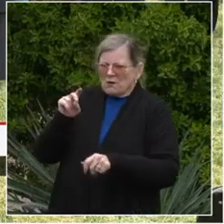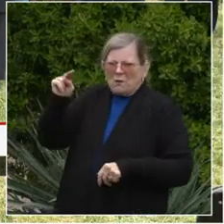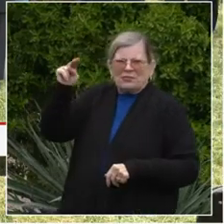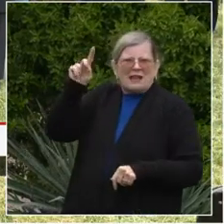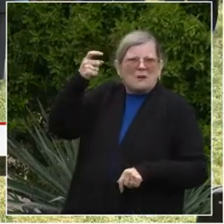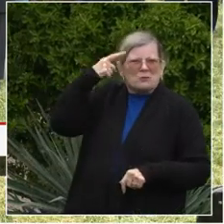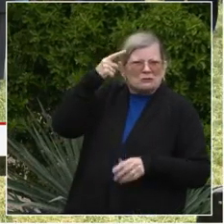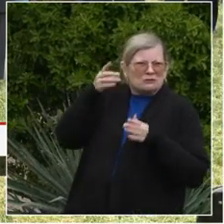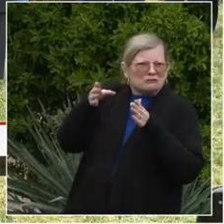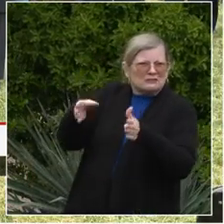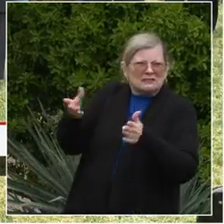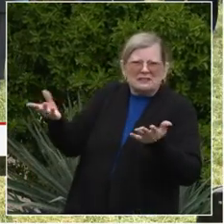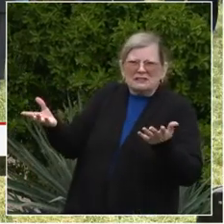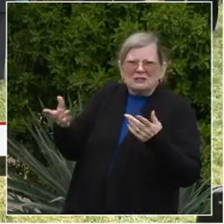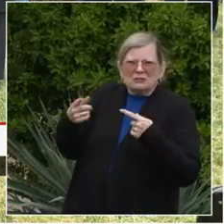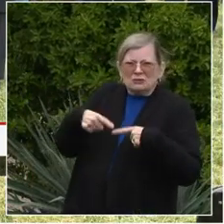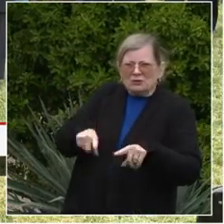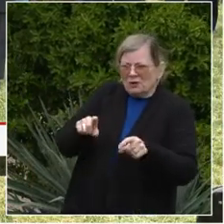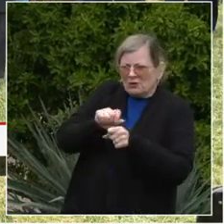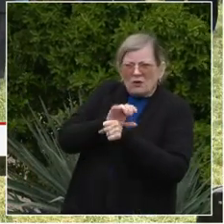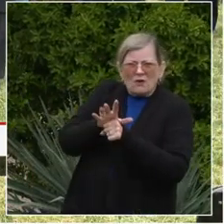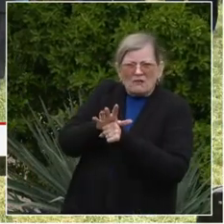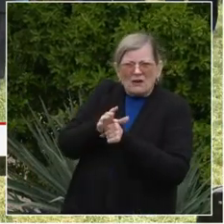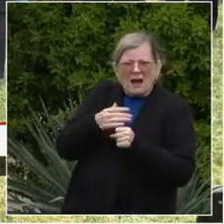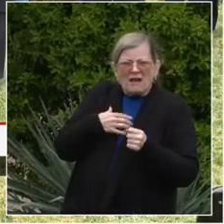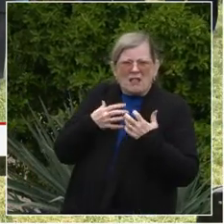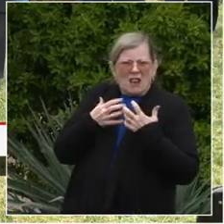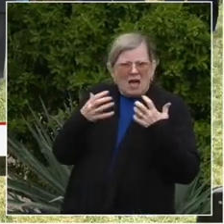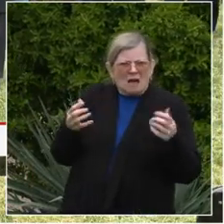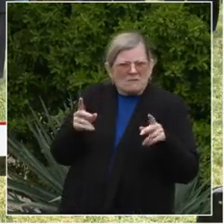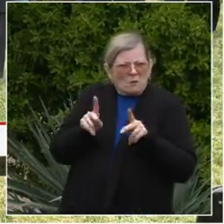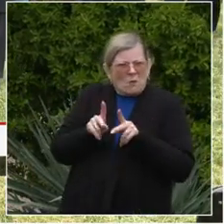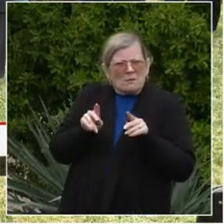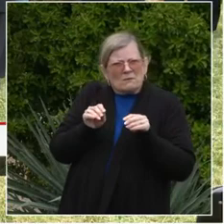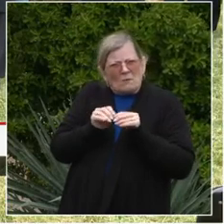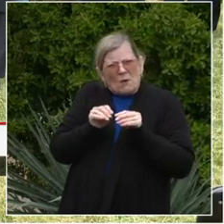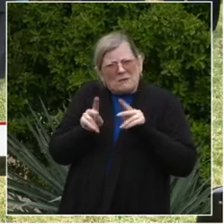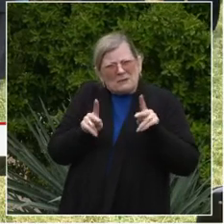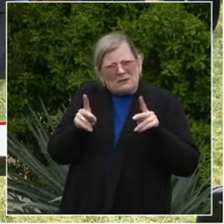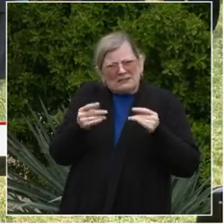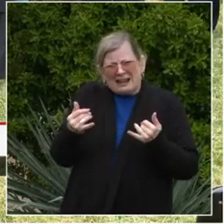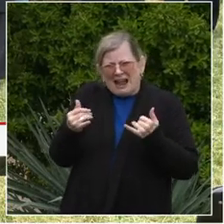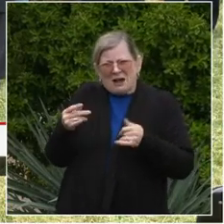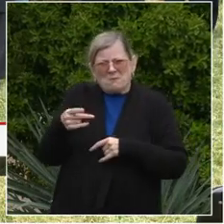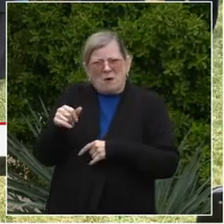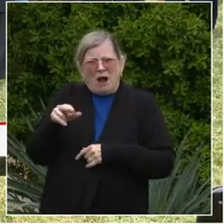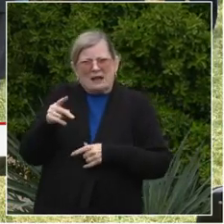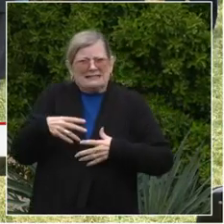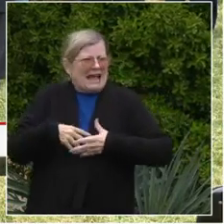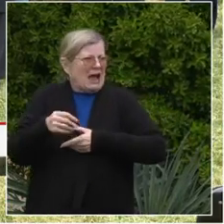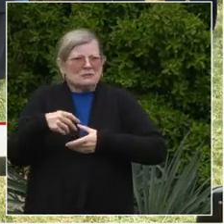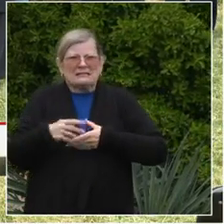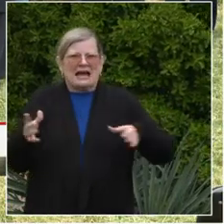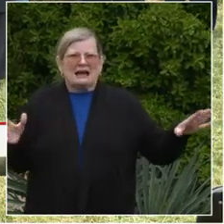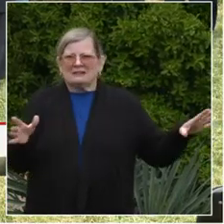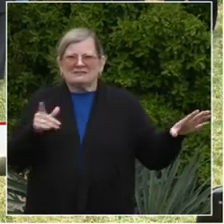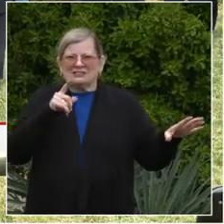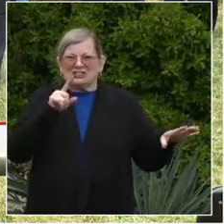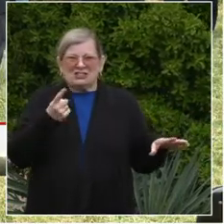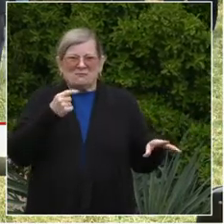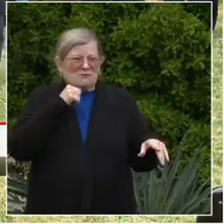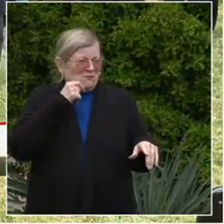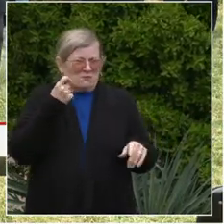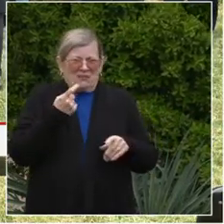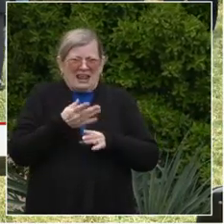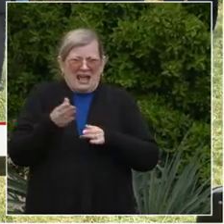during COVID, we have a lot more people that are using the park because it's an outdoor space and they're coming from not just the neighborhood, but from all over the